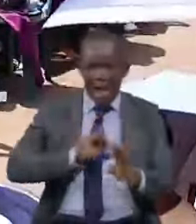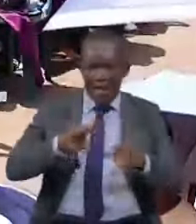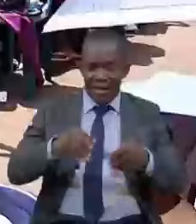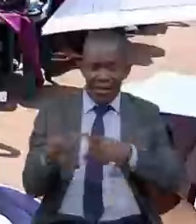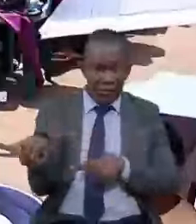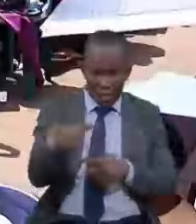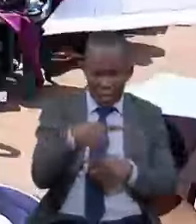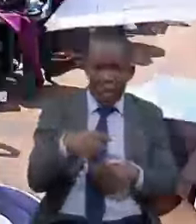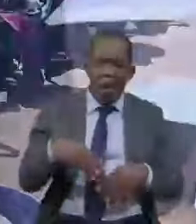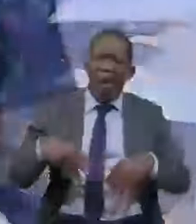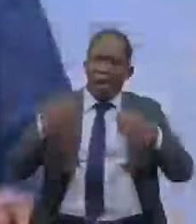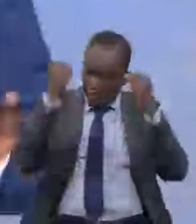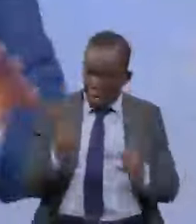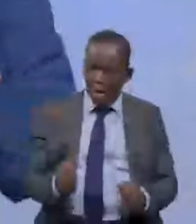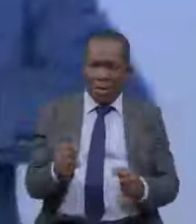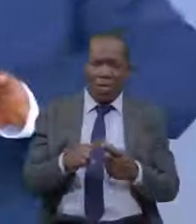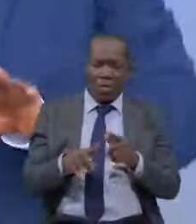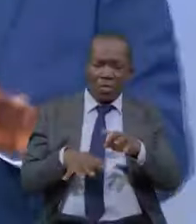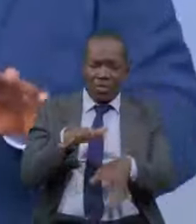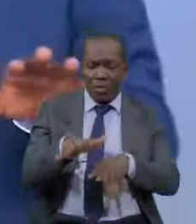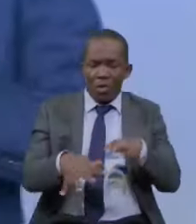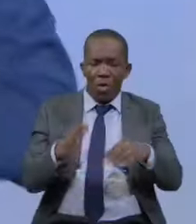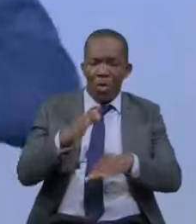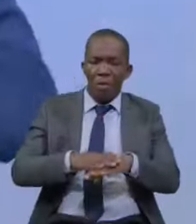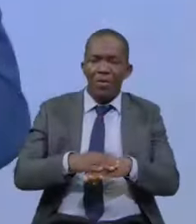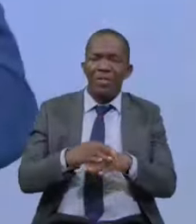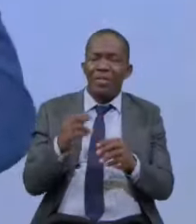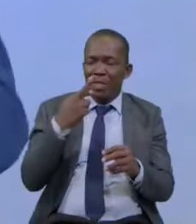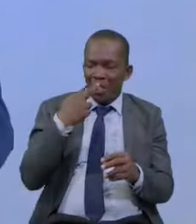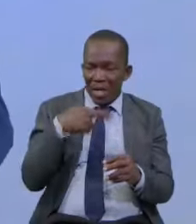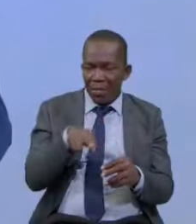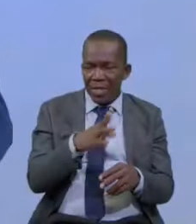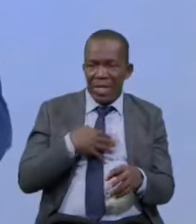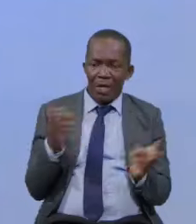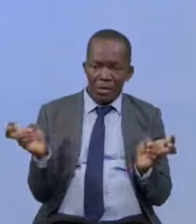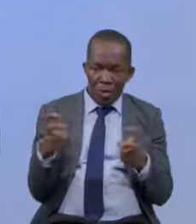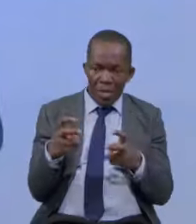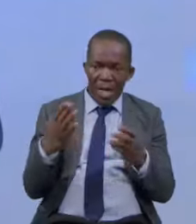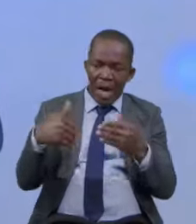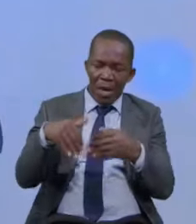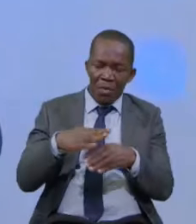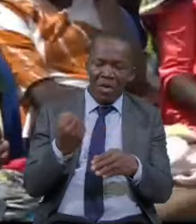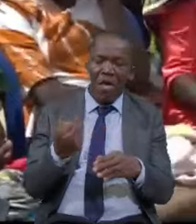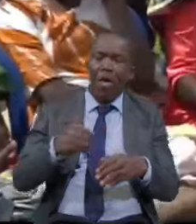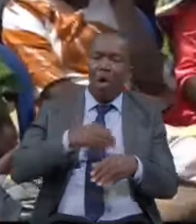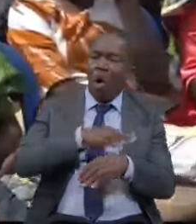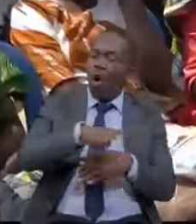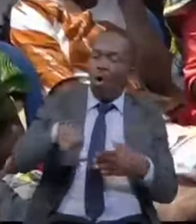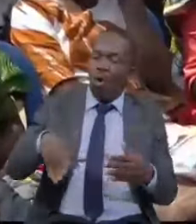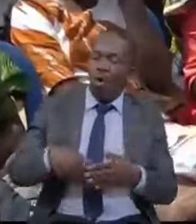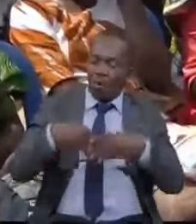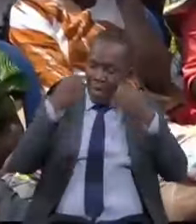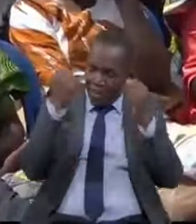and scorpions and over all the power of the enemy.